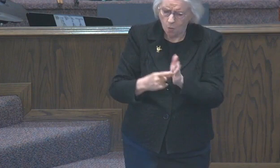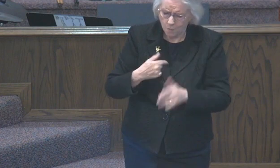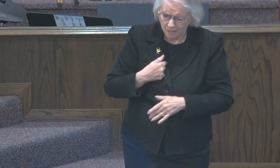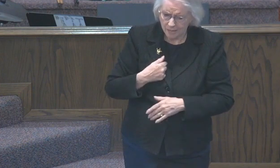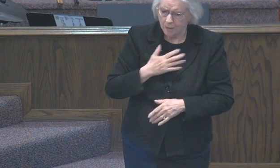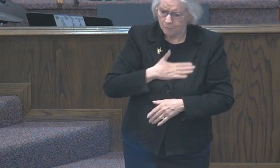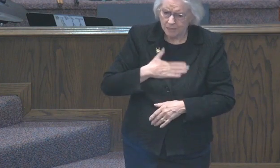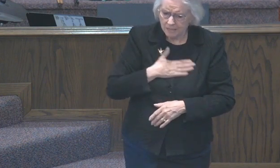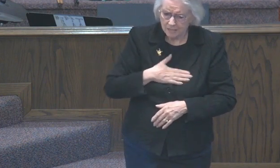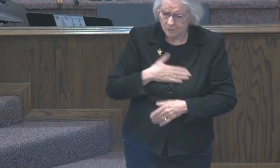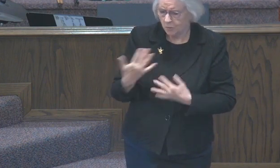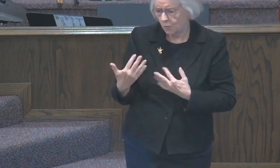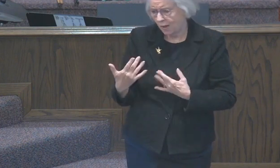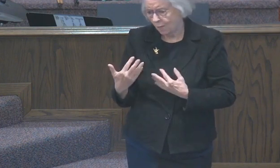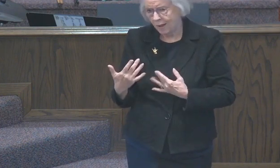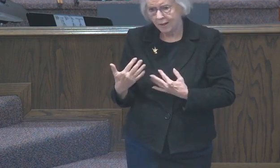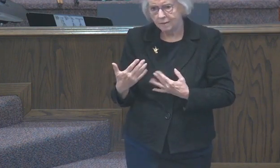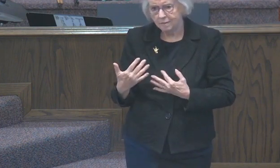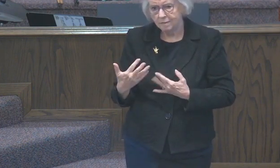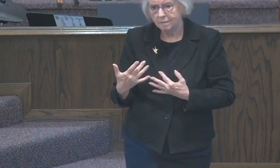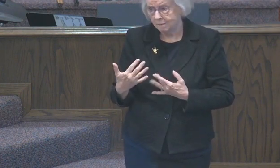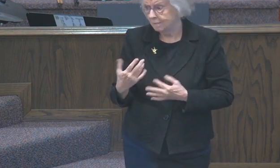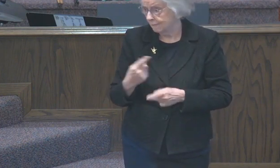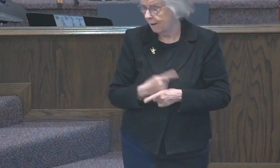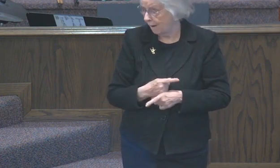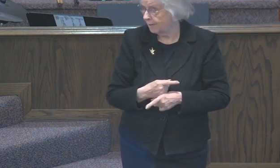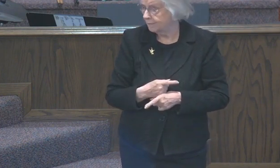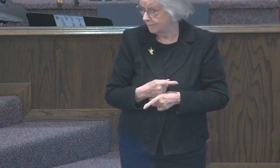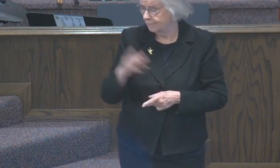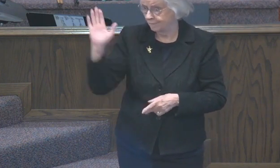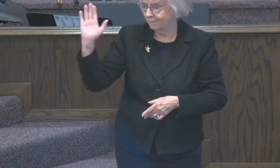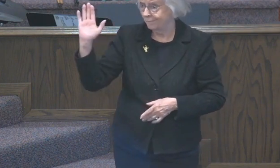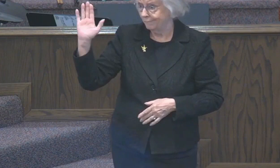Because I don't think what I'm really asking you to do is all that bad.